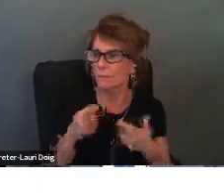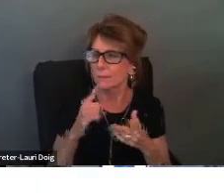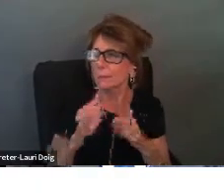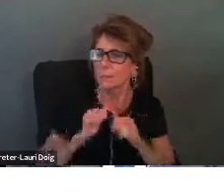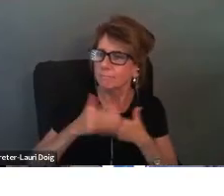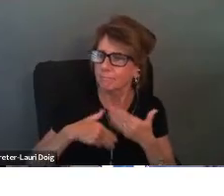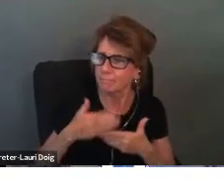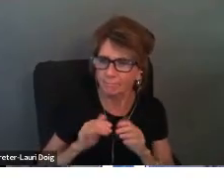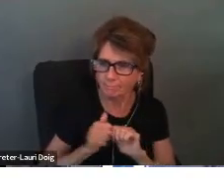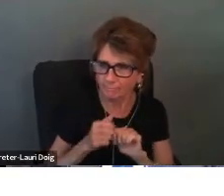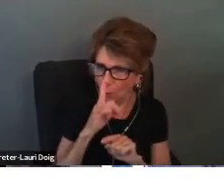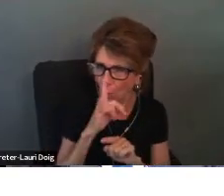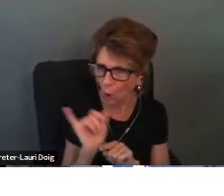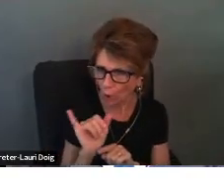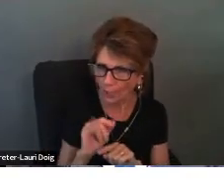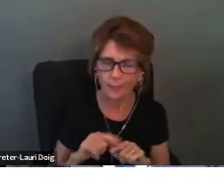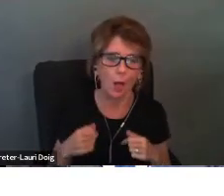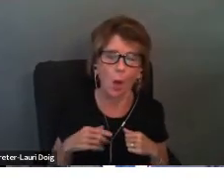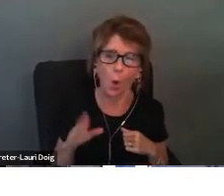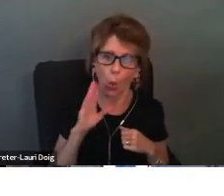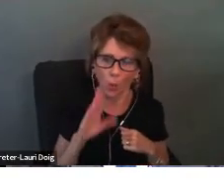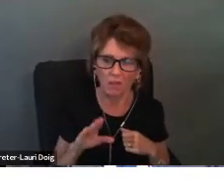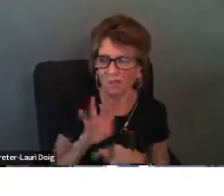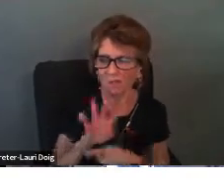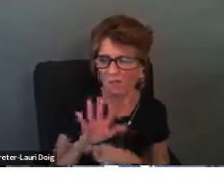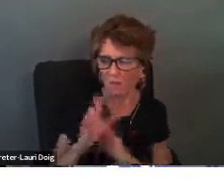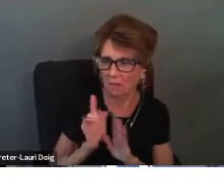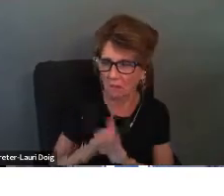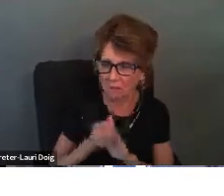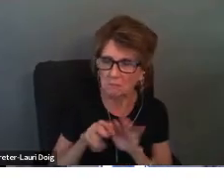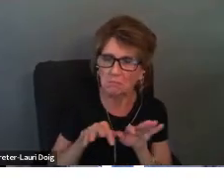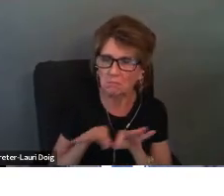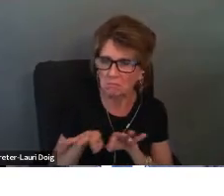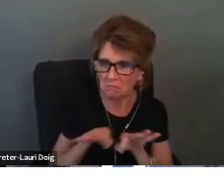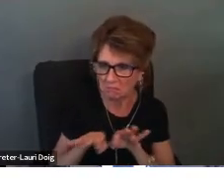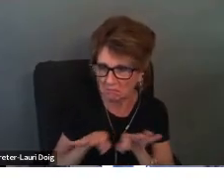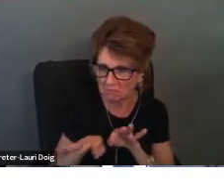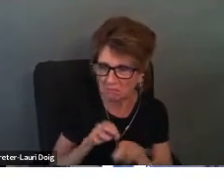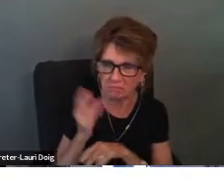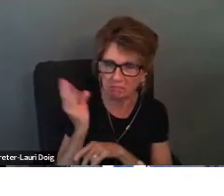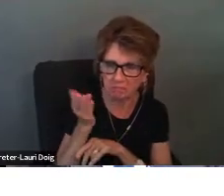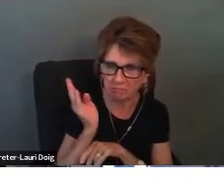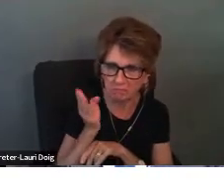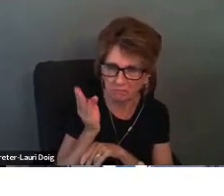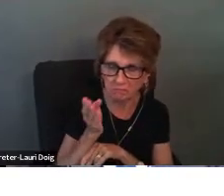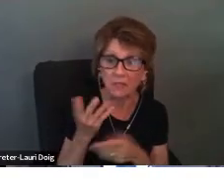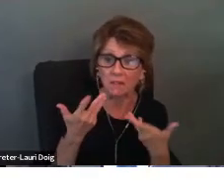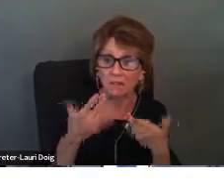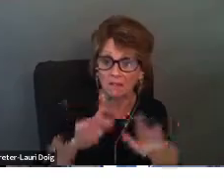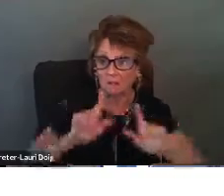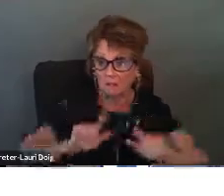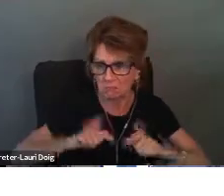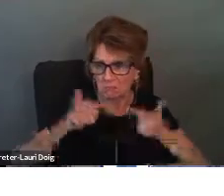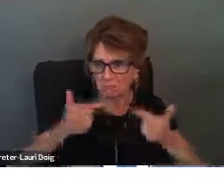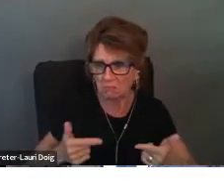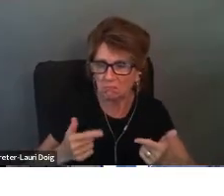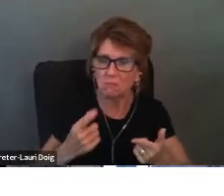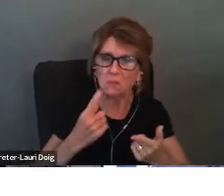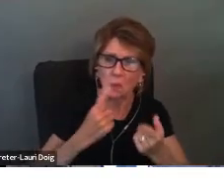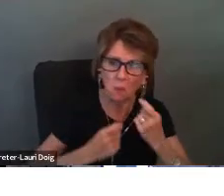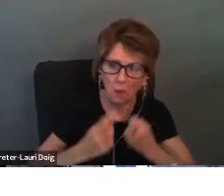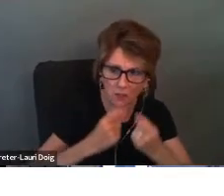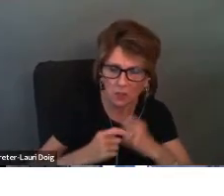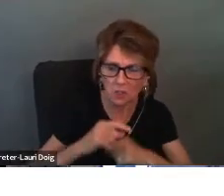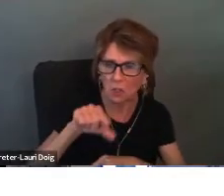be enough to get me through the content. And then the second half of the presentation, I'll take your questions. So as Nisha